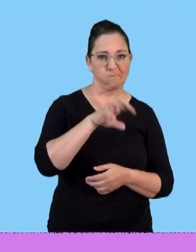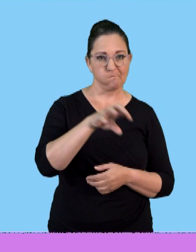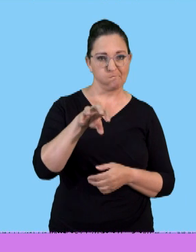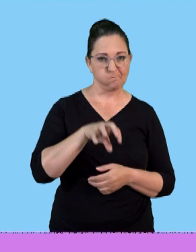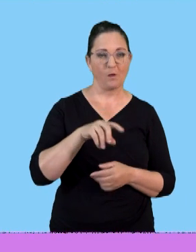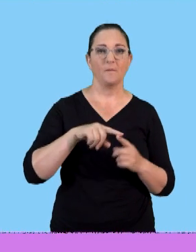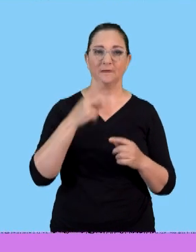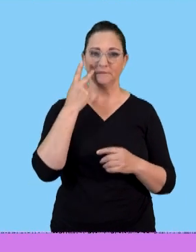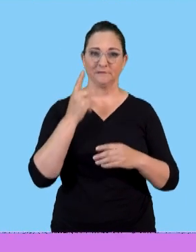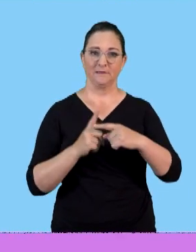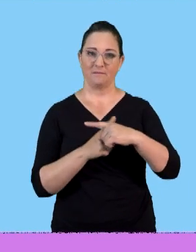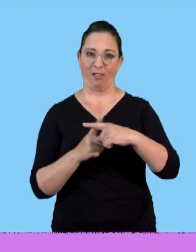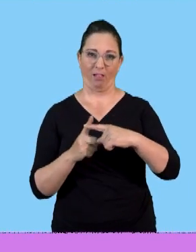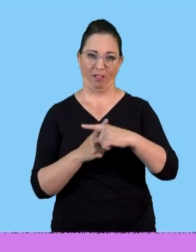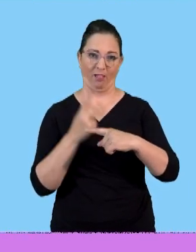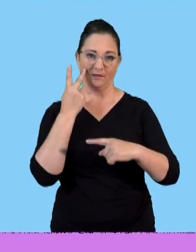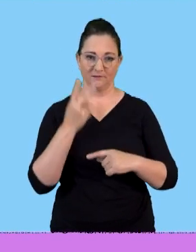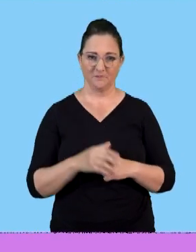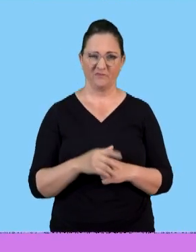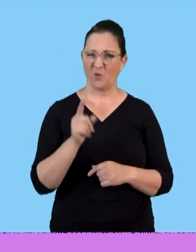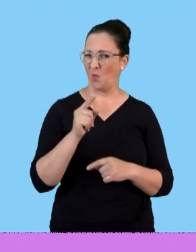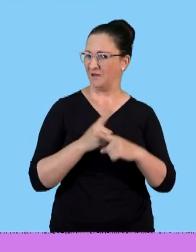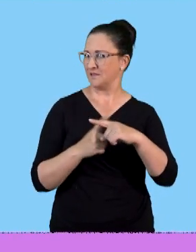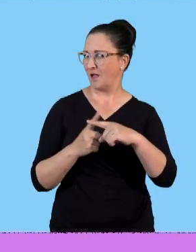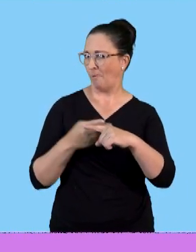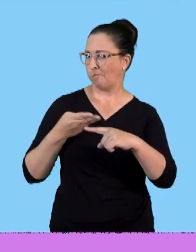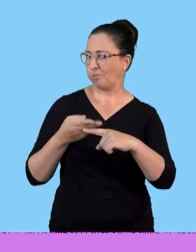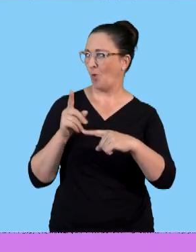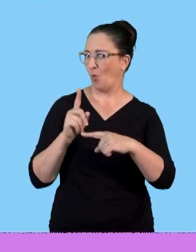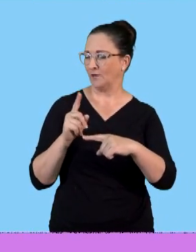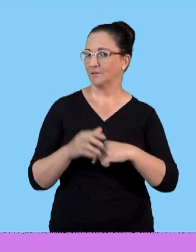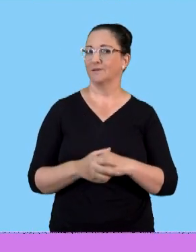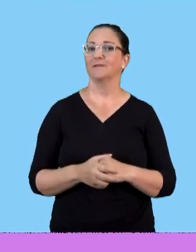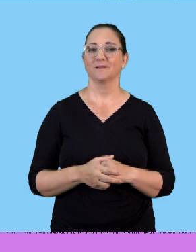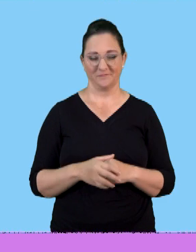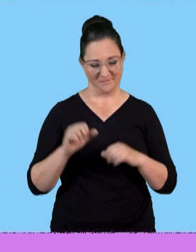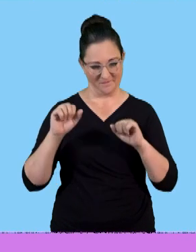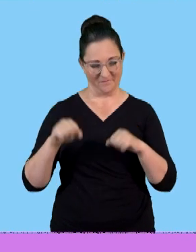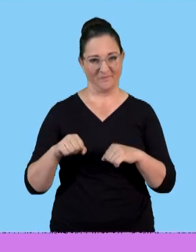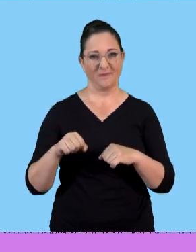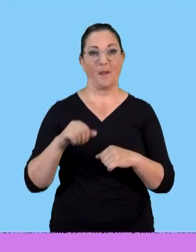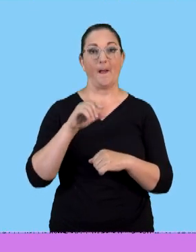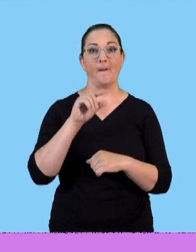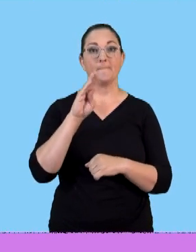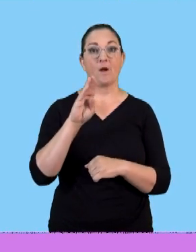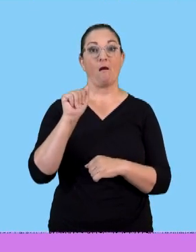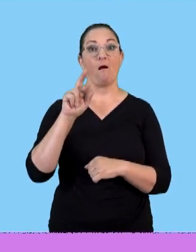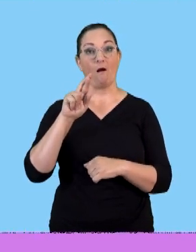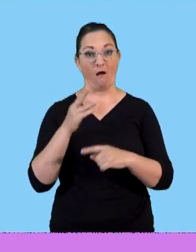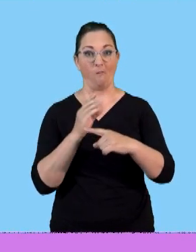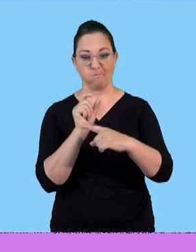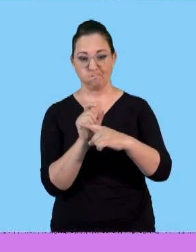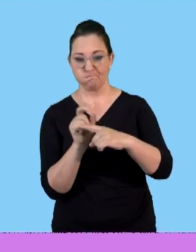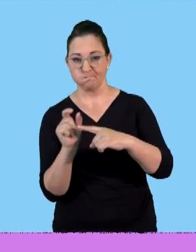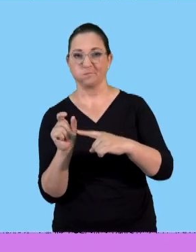well as a scale. All right. And who can tell me what type of scale we are using here? I agree. That's a bar scale. So this